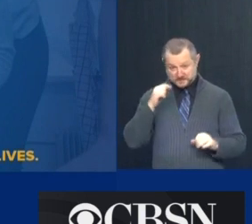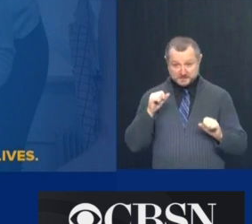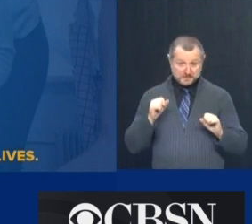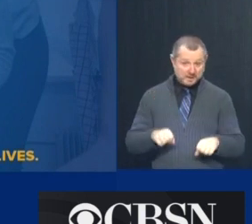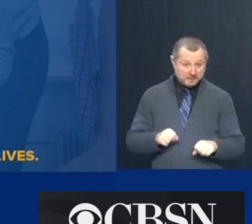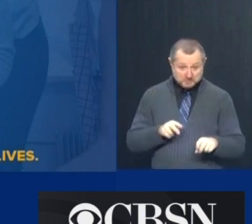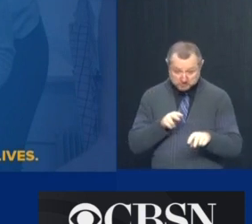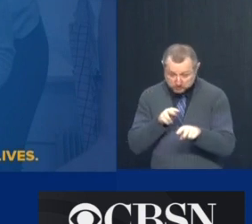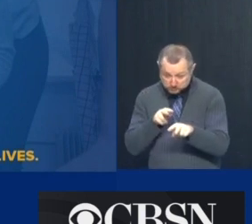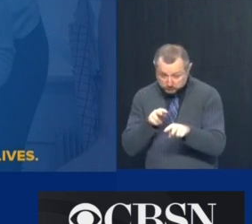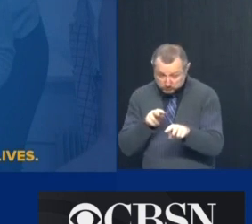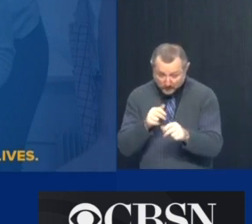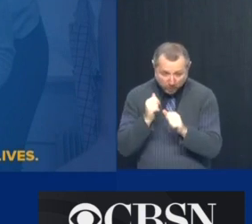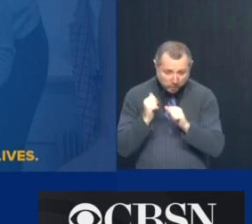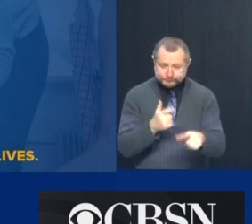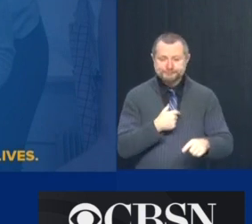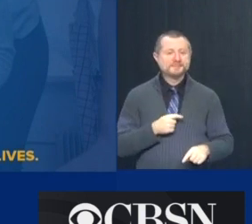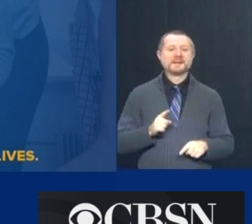it.